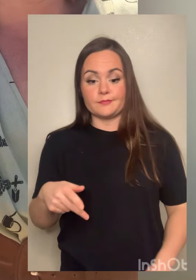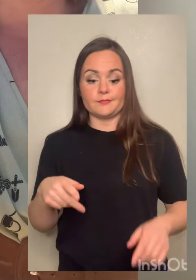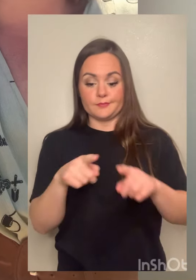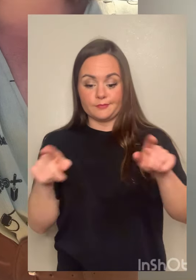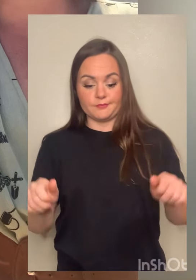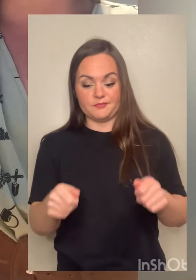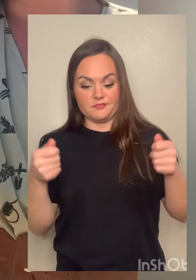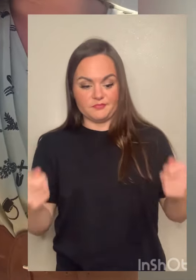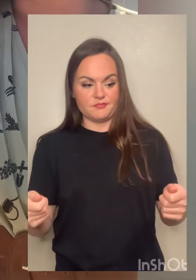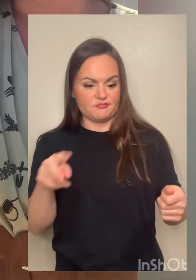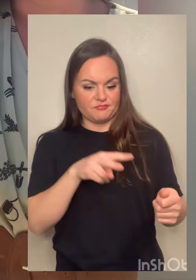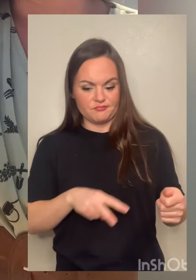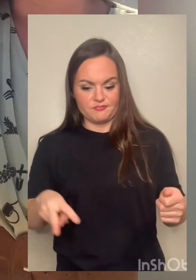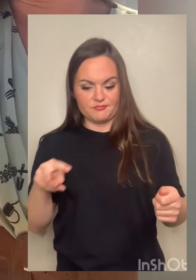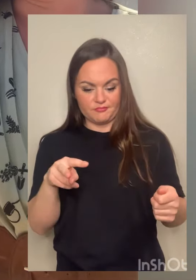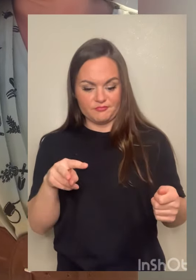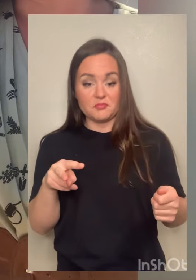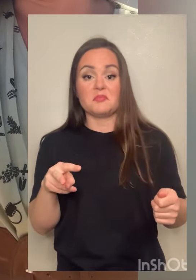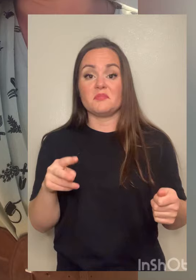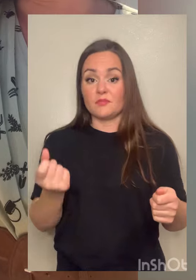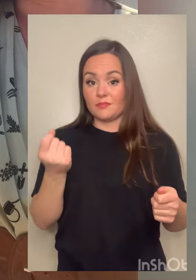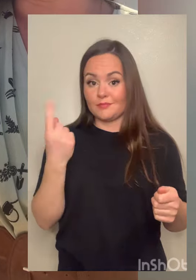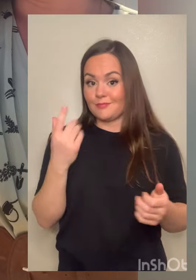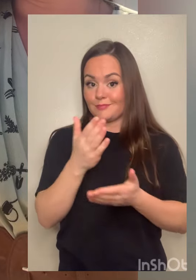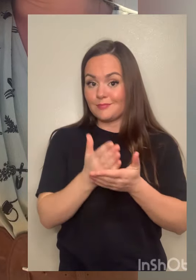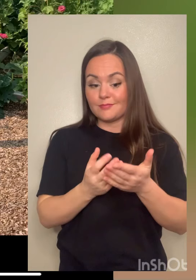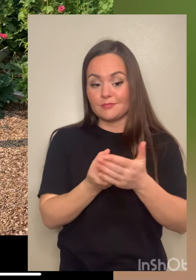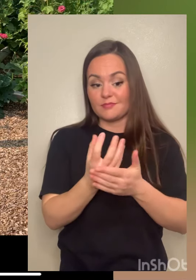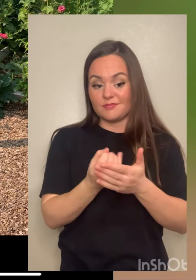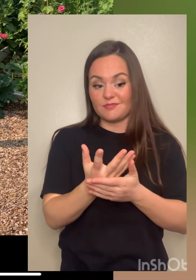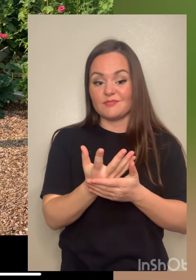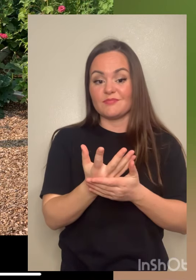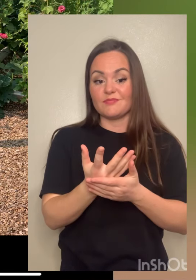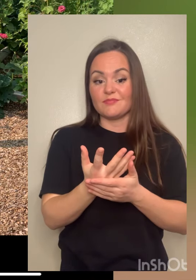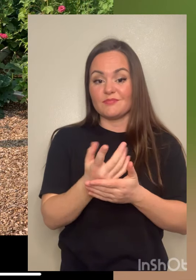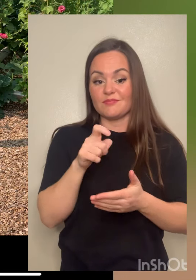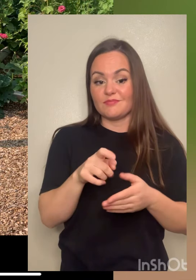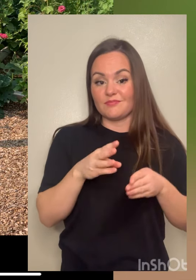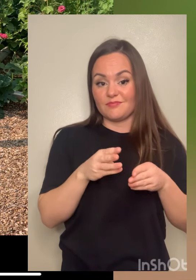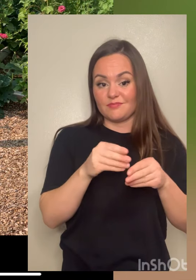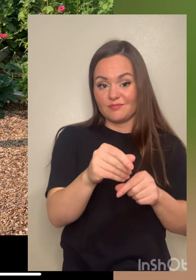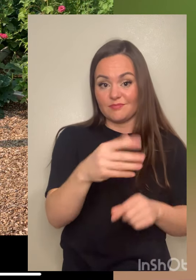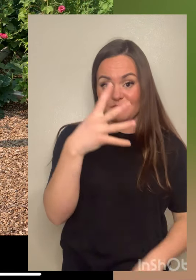light, and which ones do I direct sow outdoors when it's warm?